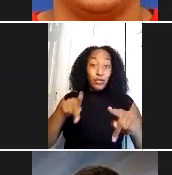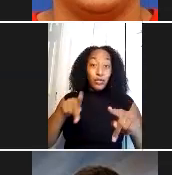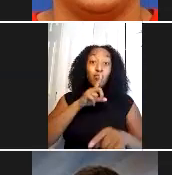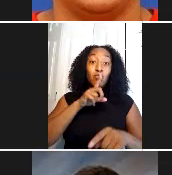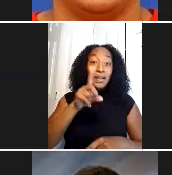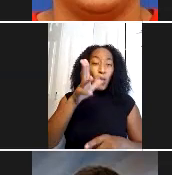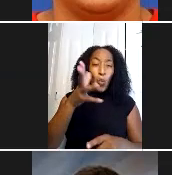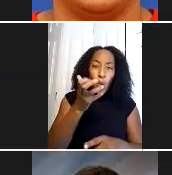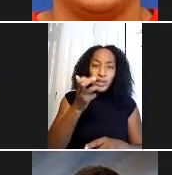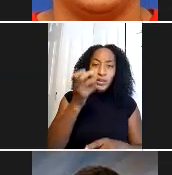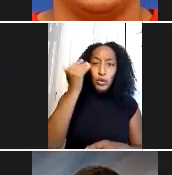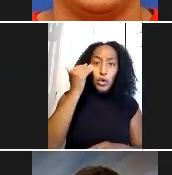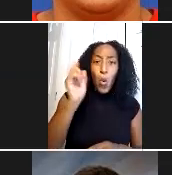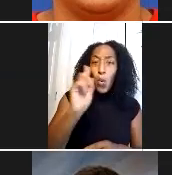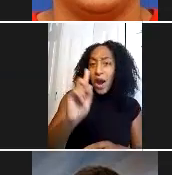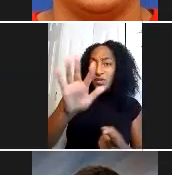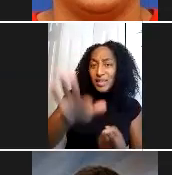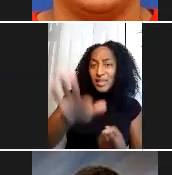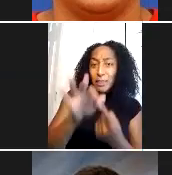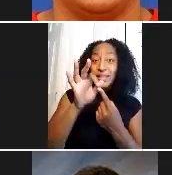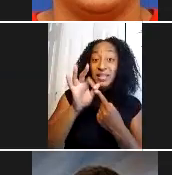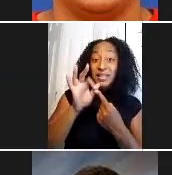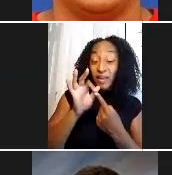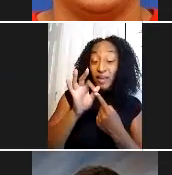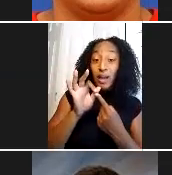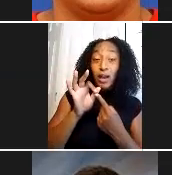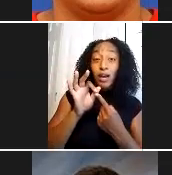method. Okay. So,